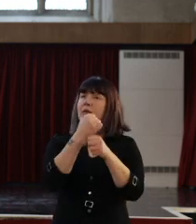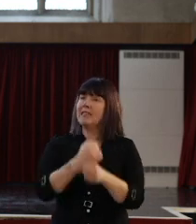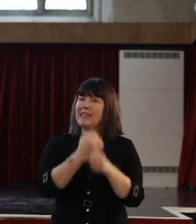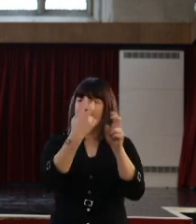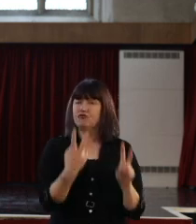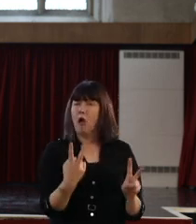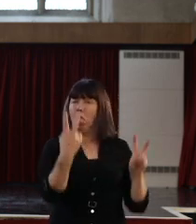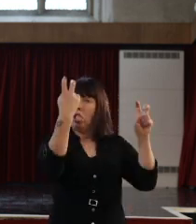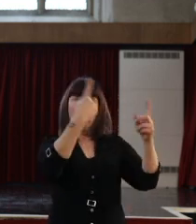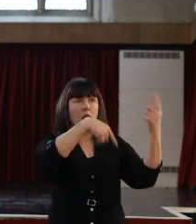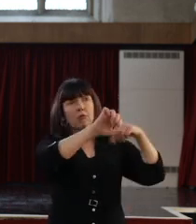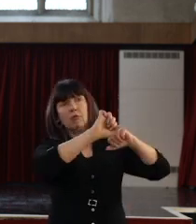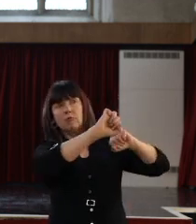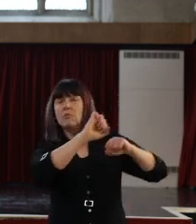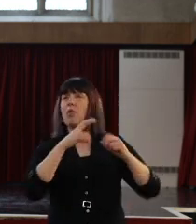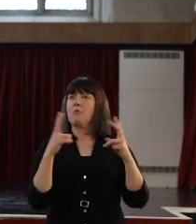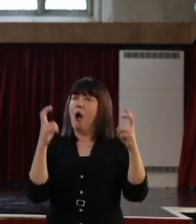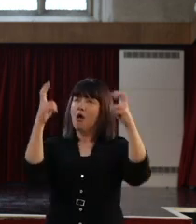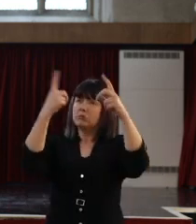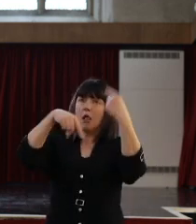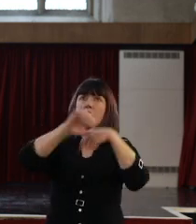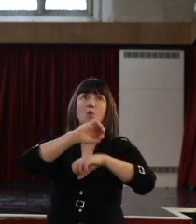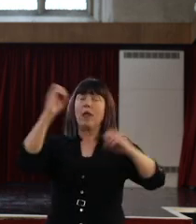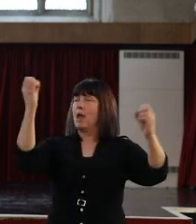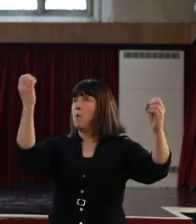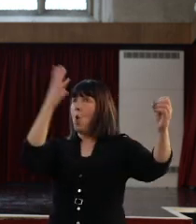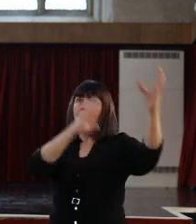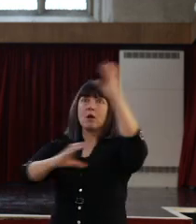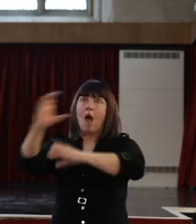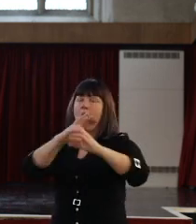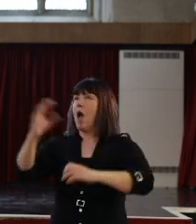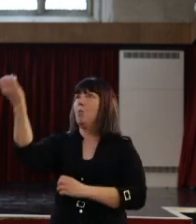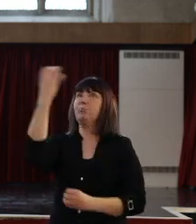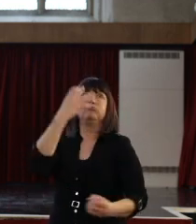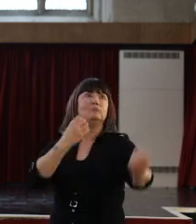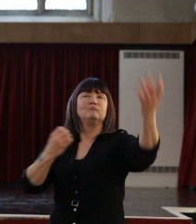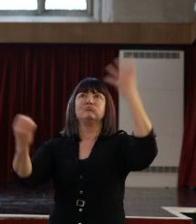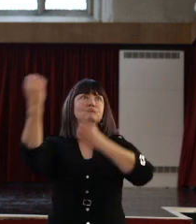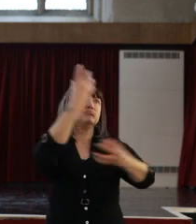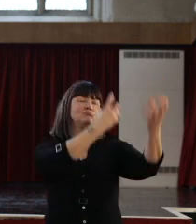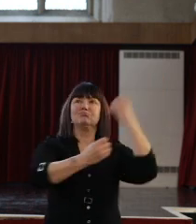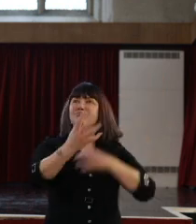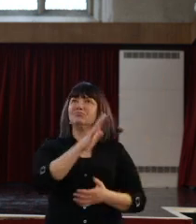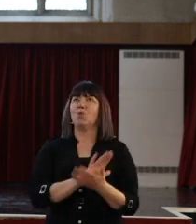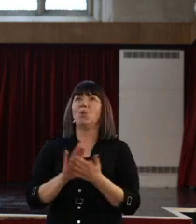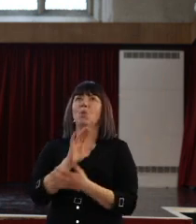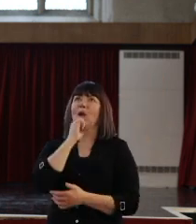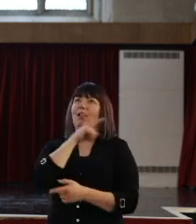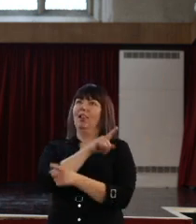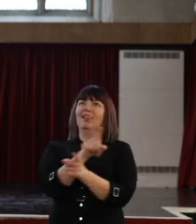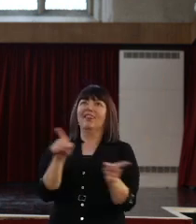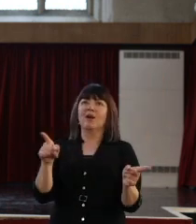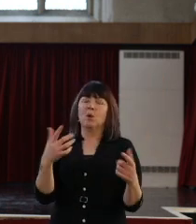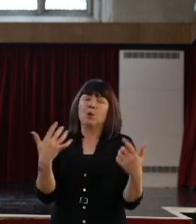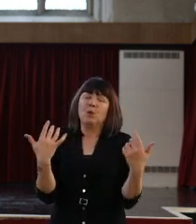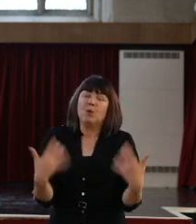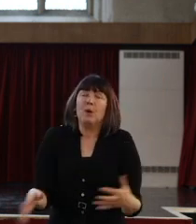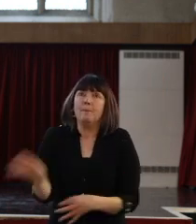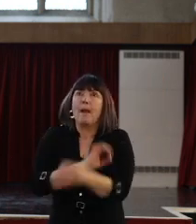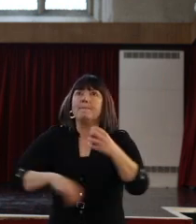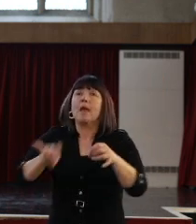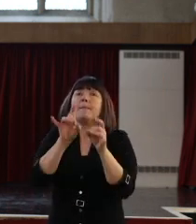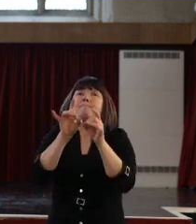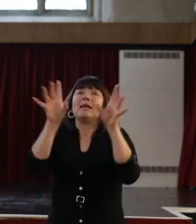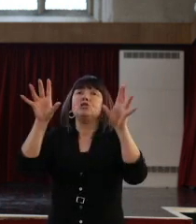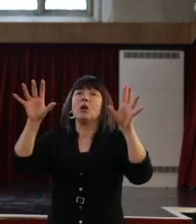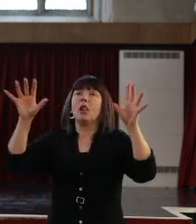Plain and Norwich Castle will be ablaze with colour. The ordinary and everyday will be imbued with magic and wonder.